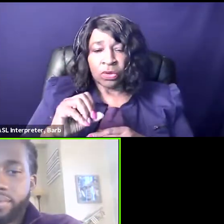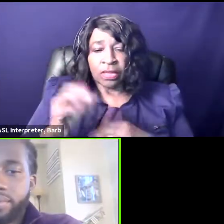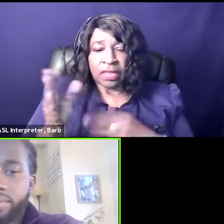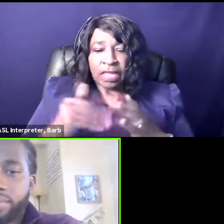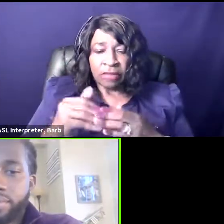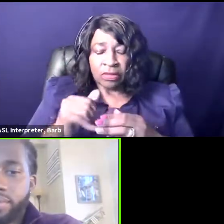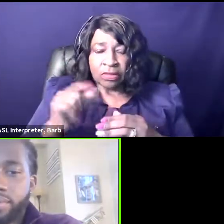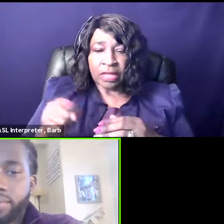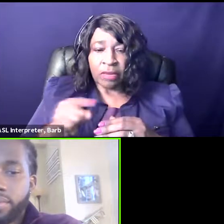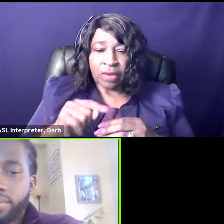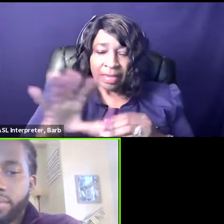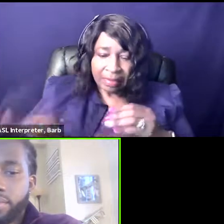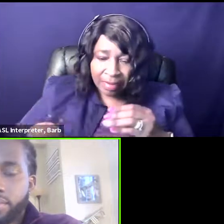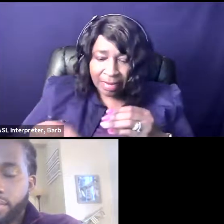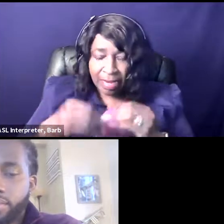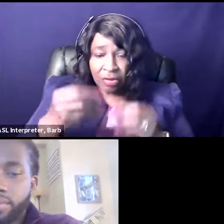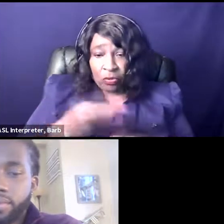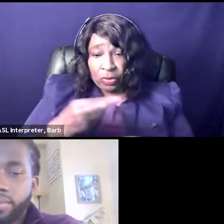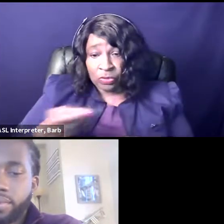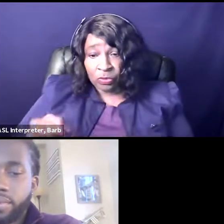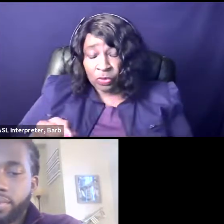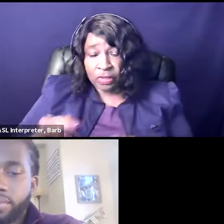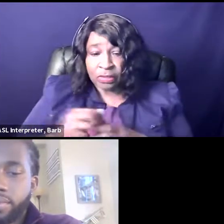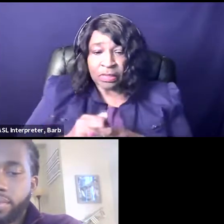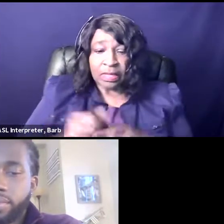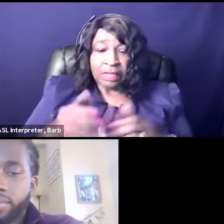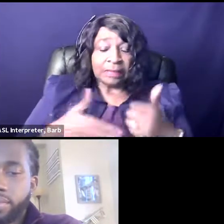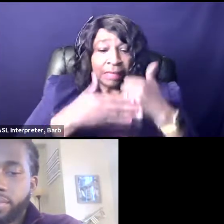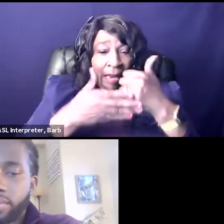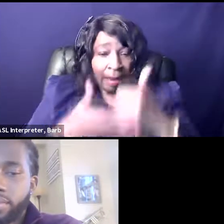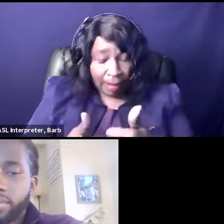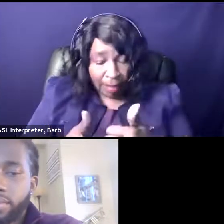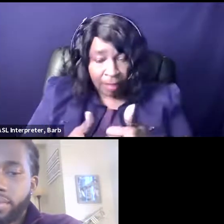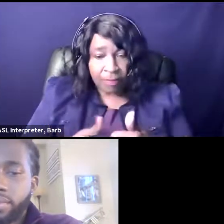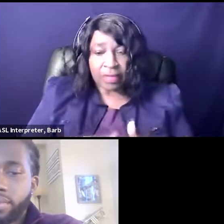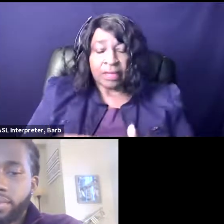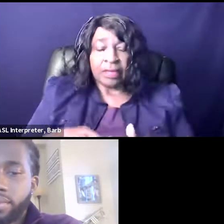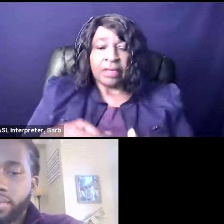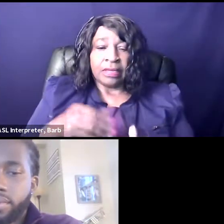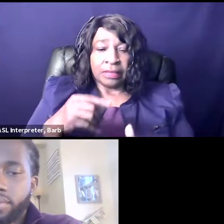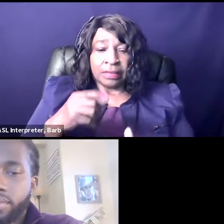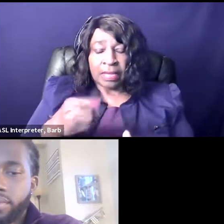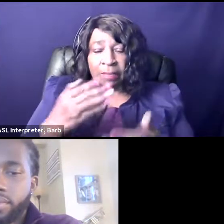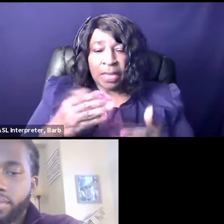additional resources to deal with assistance, there may not have been the increase